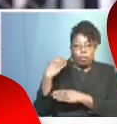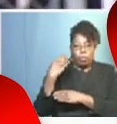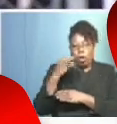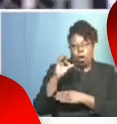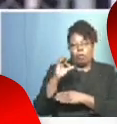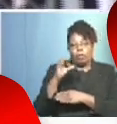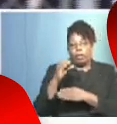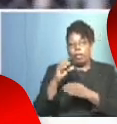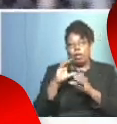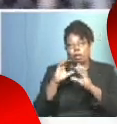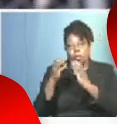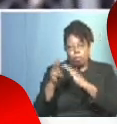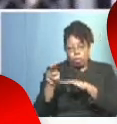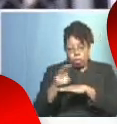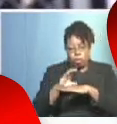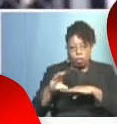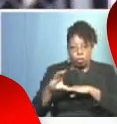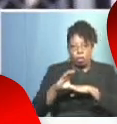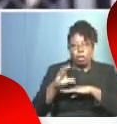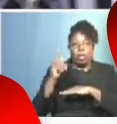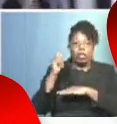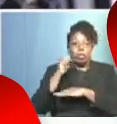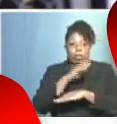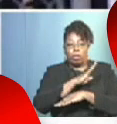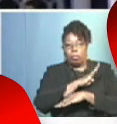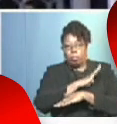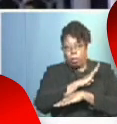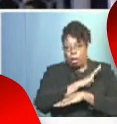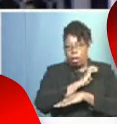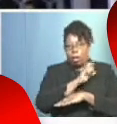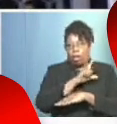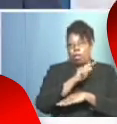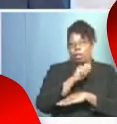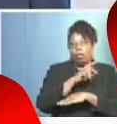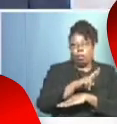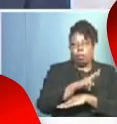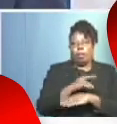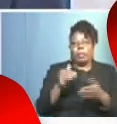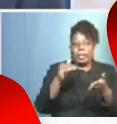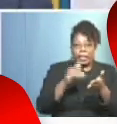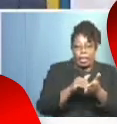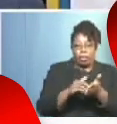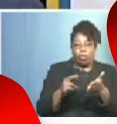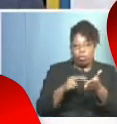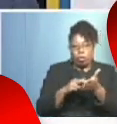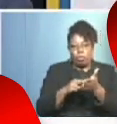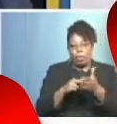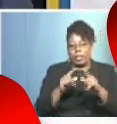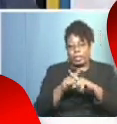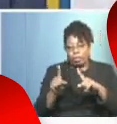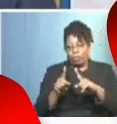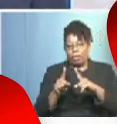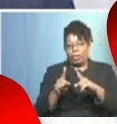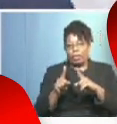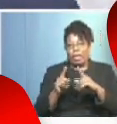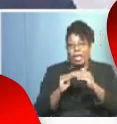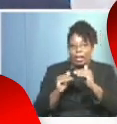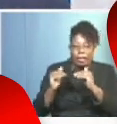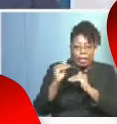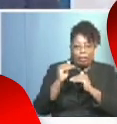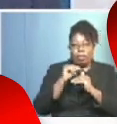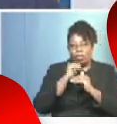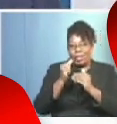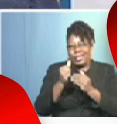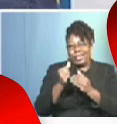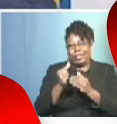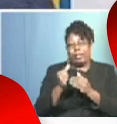of the commission, Ms. Teresa Butler. The dollar amount, but again, the increments from one rank to the other isn't significant